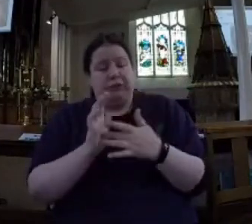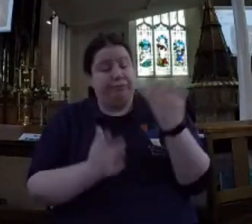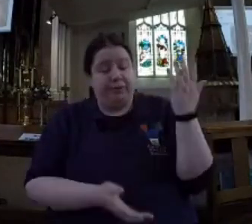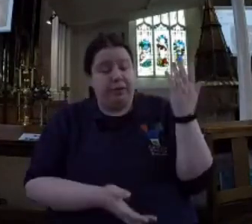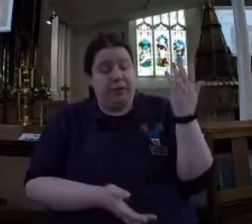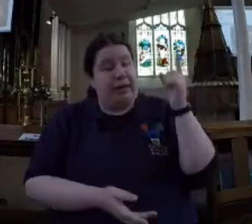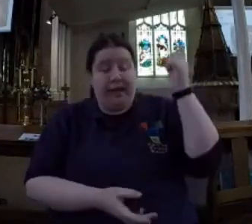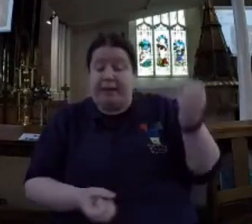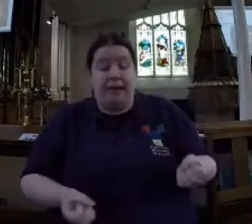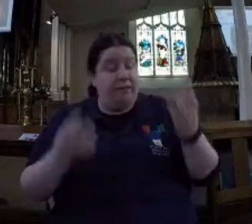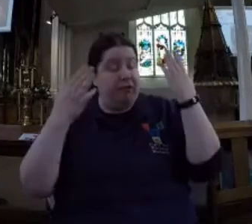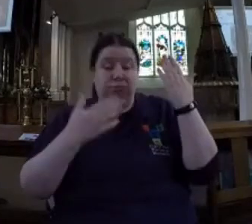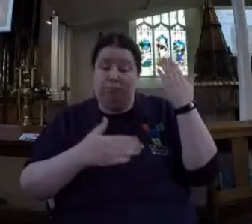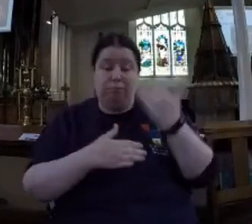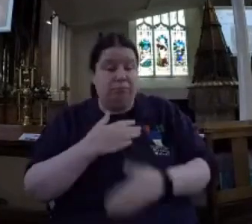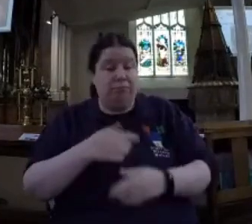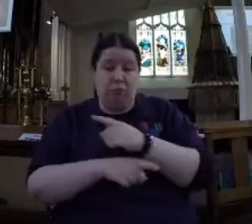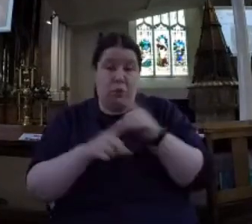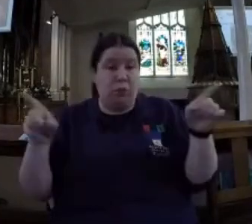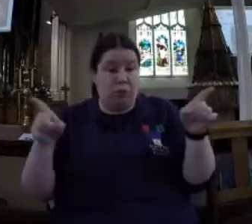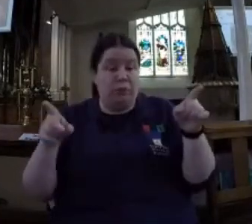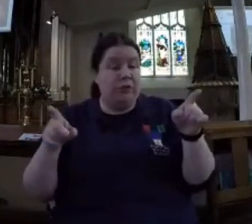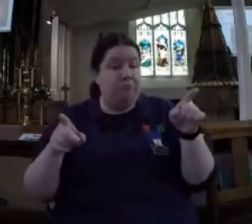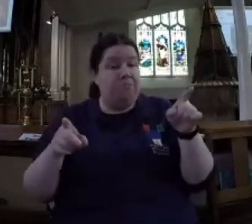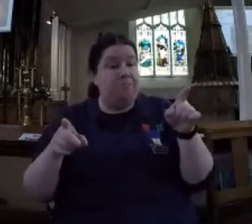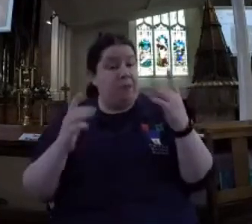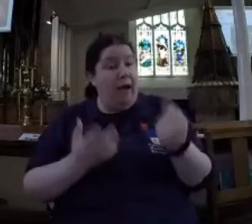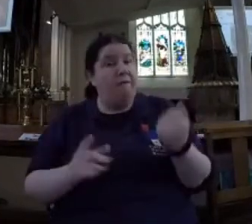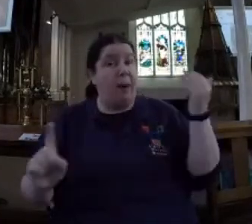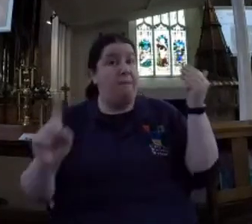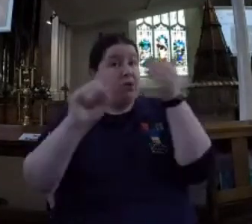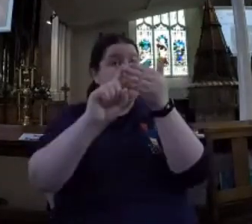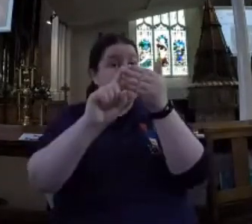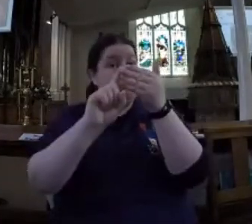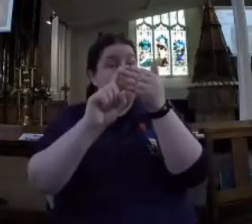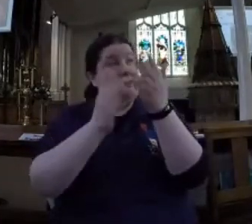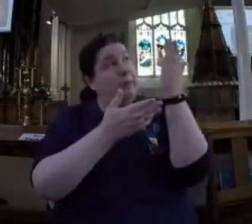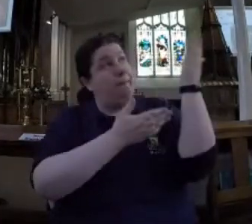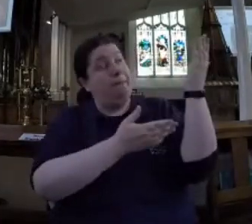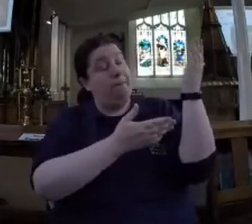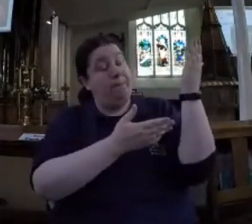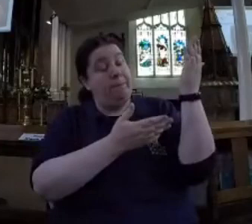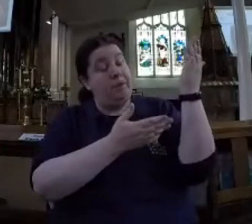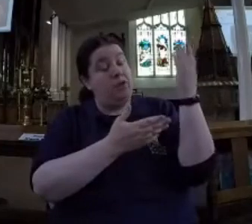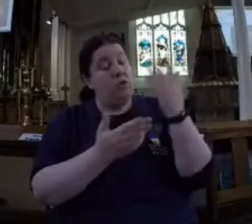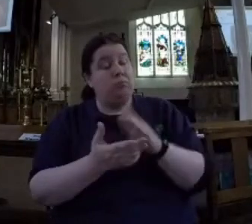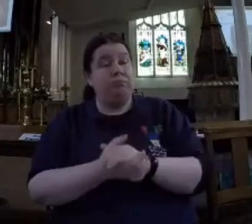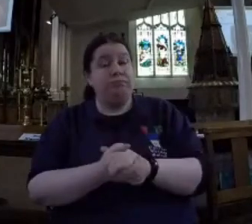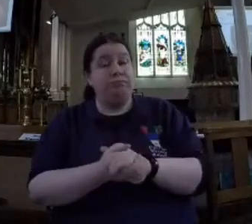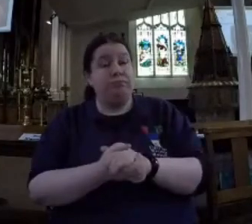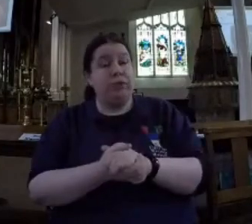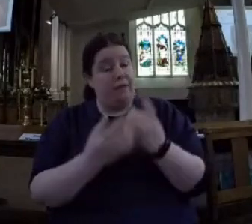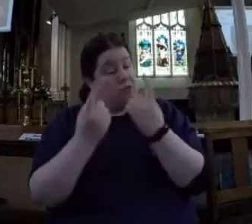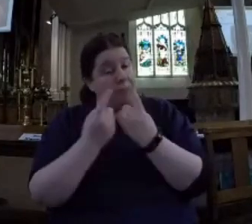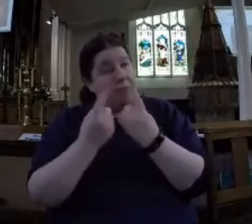hasn't given up on you. You still have a mission for him. You have still got a mission to